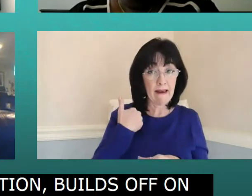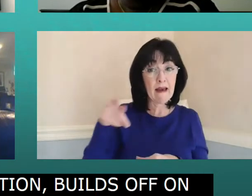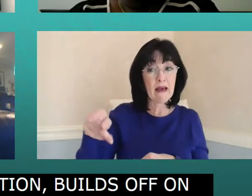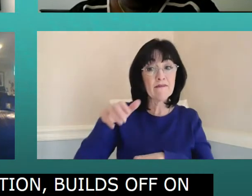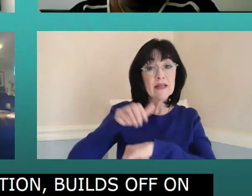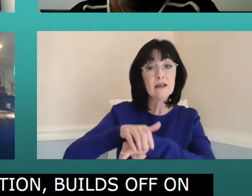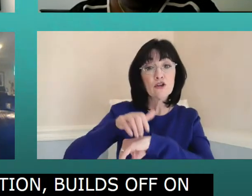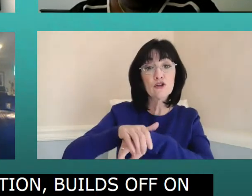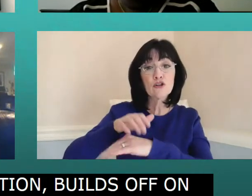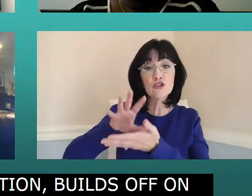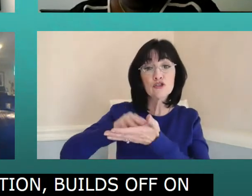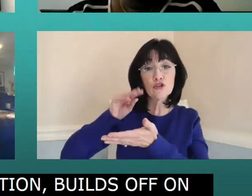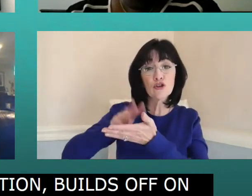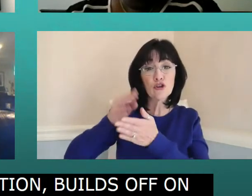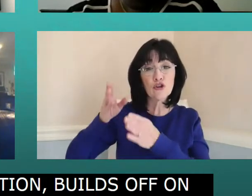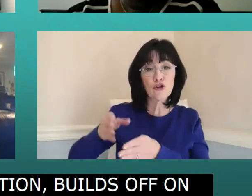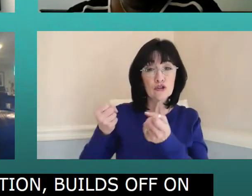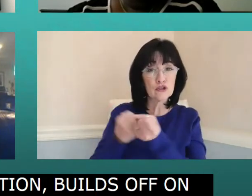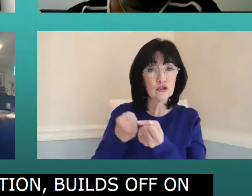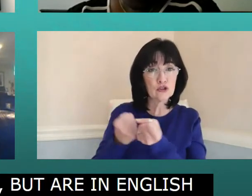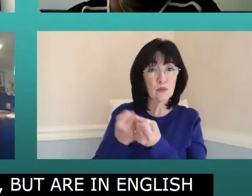supports built into the program?